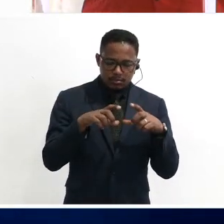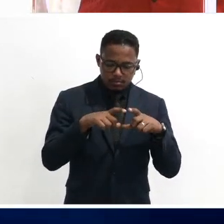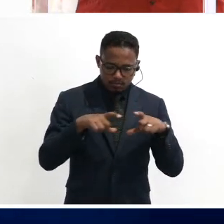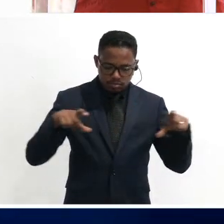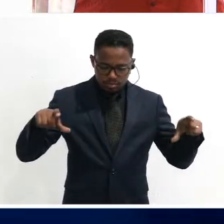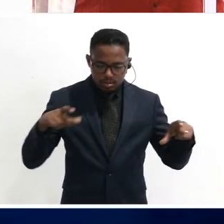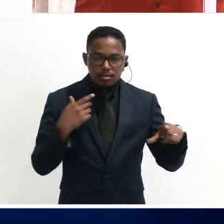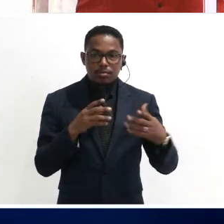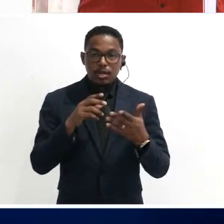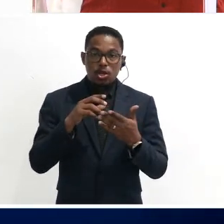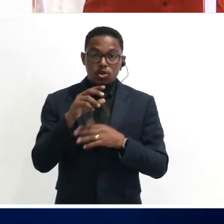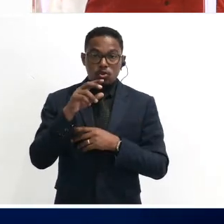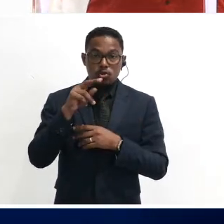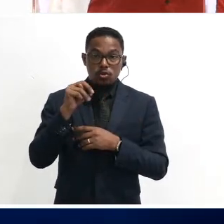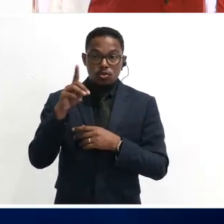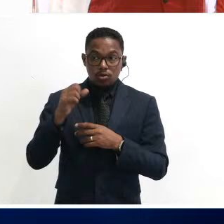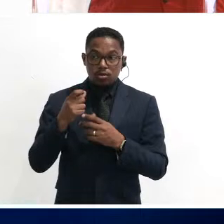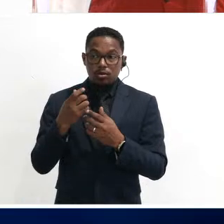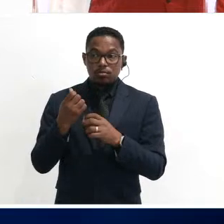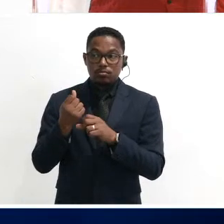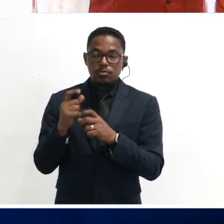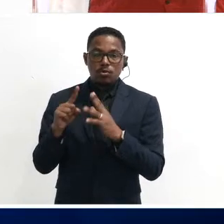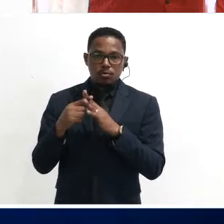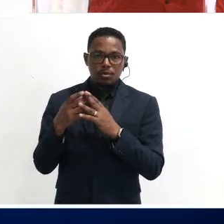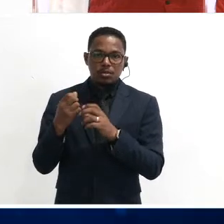advanced is from this company called Form